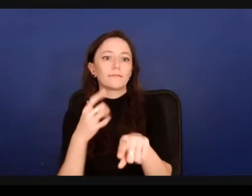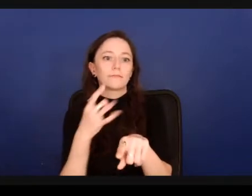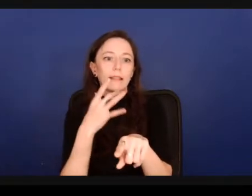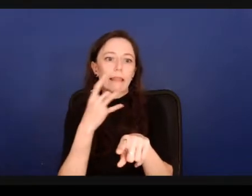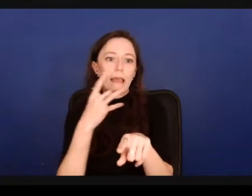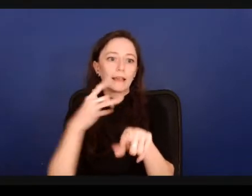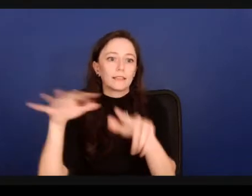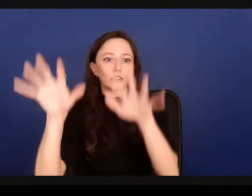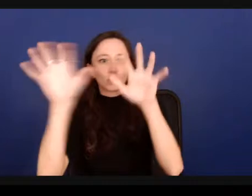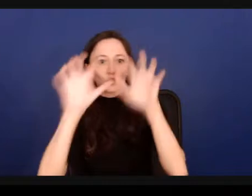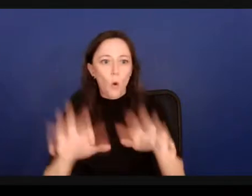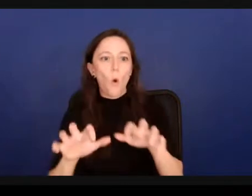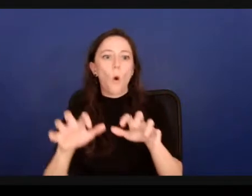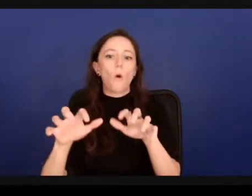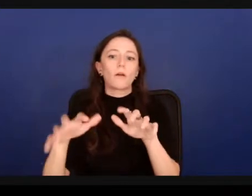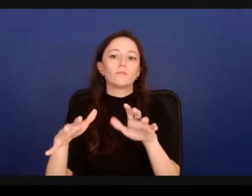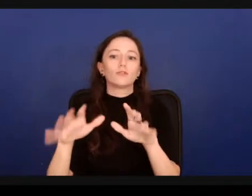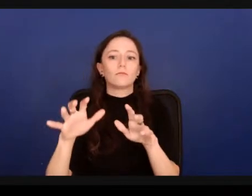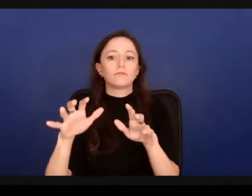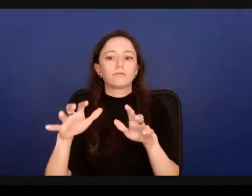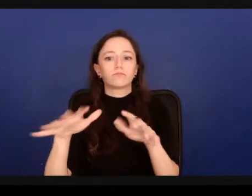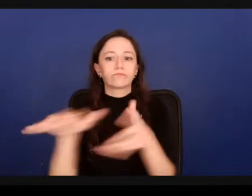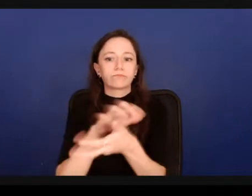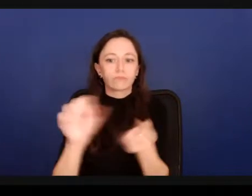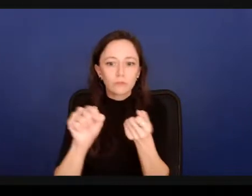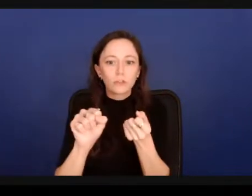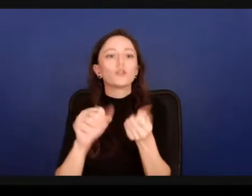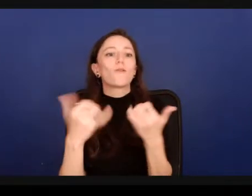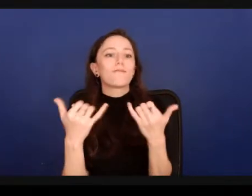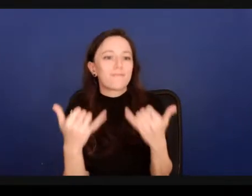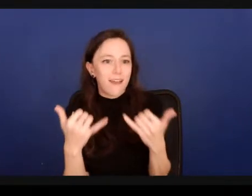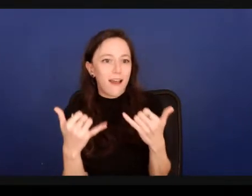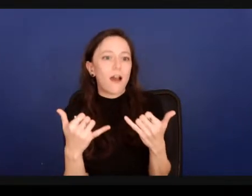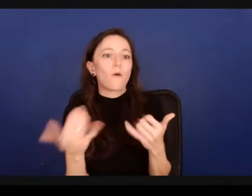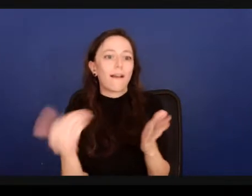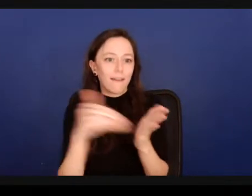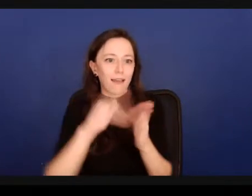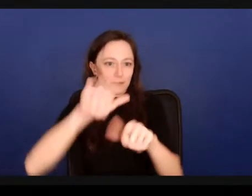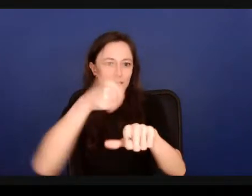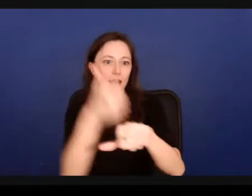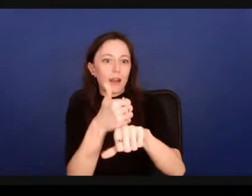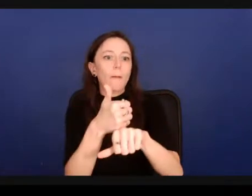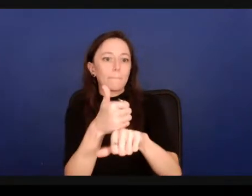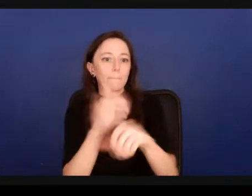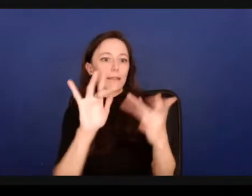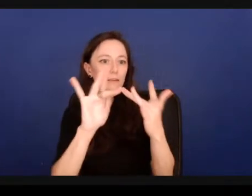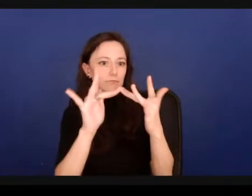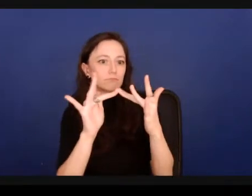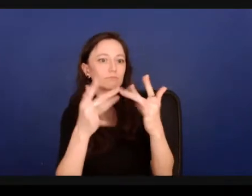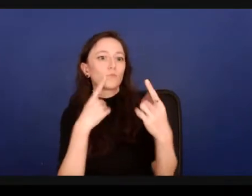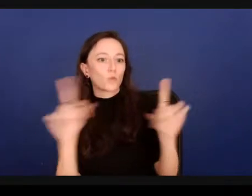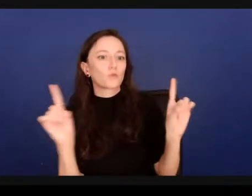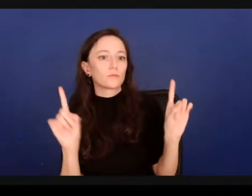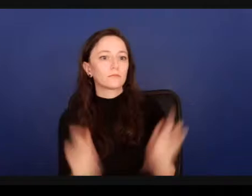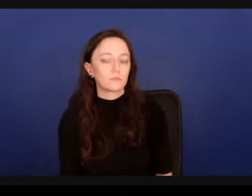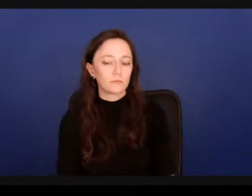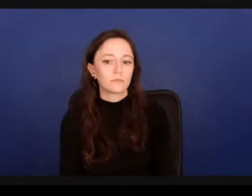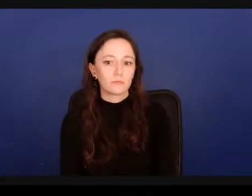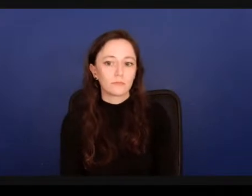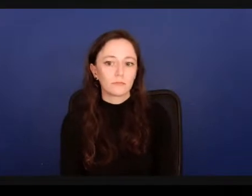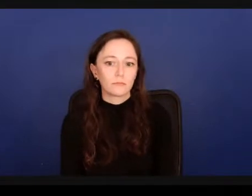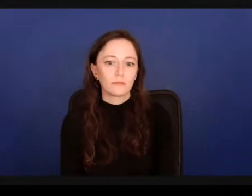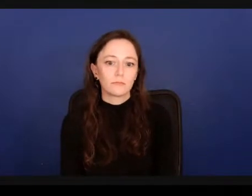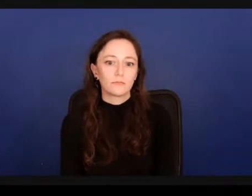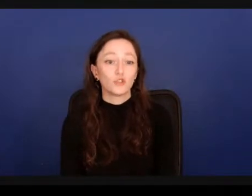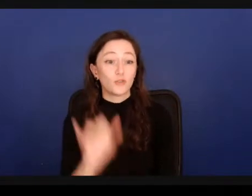you were one of the people who were watching the Ta'u station, it's back online. And that is the